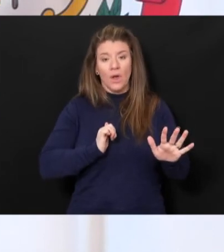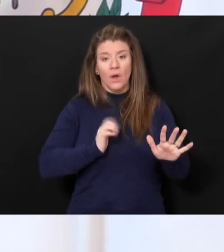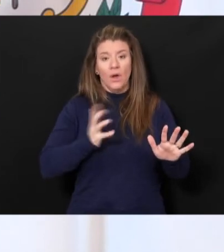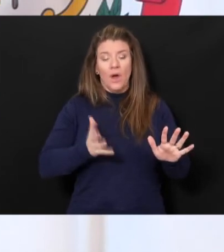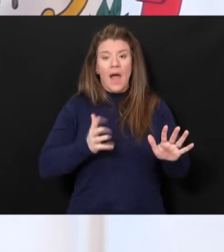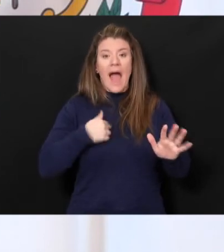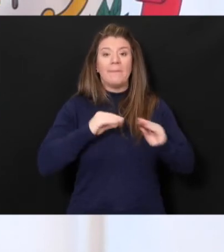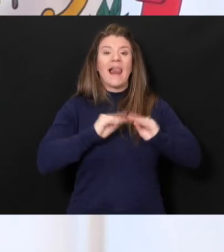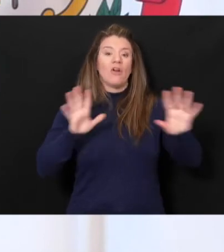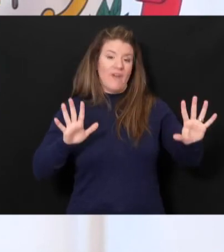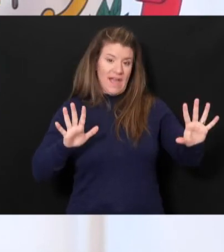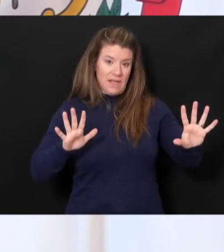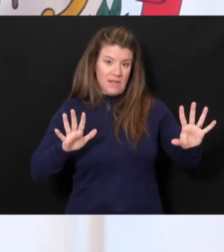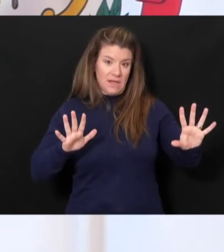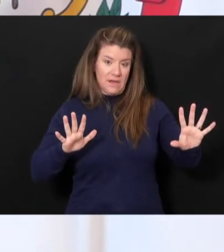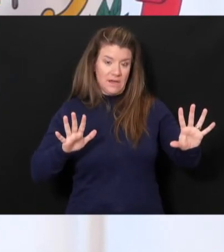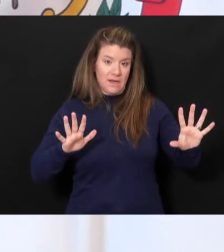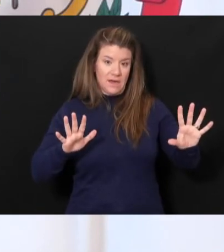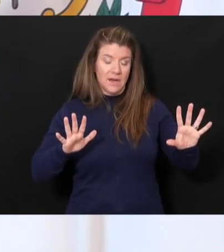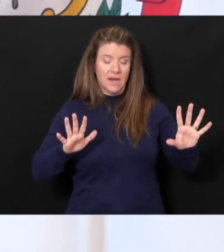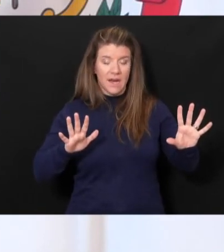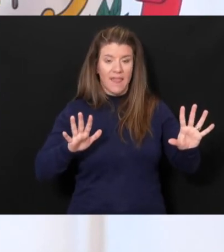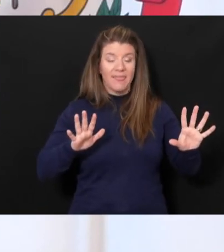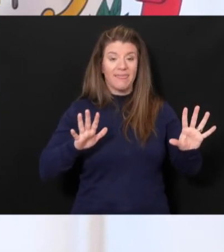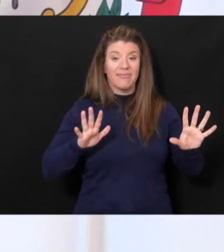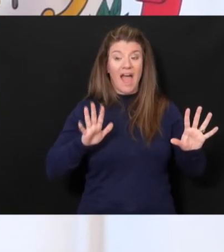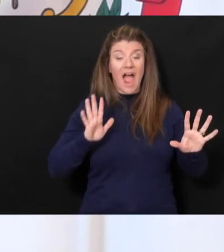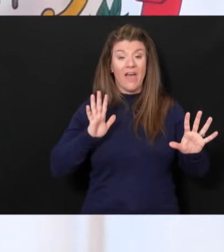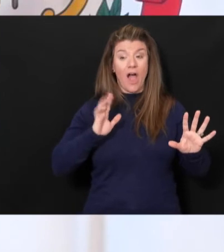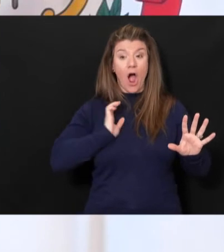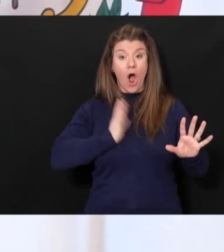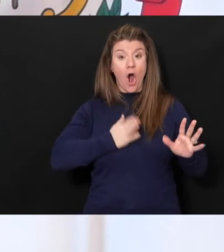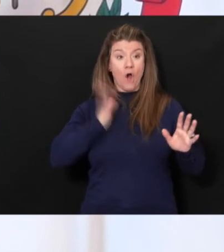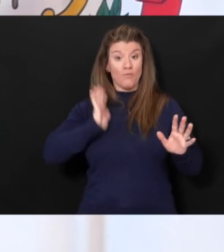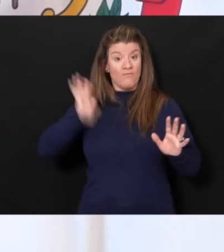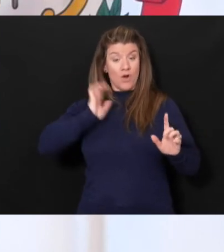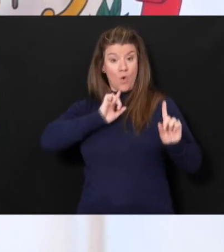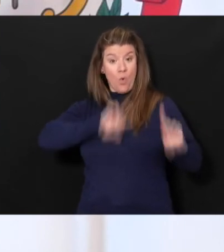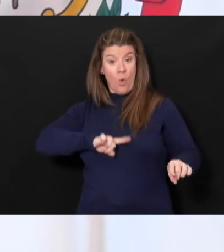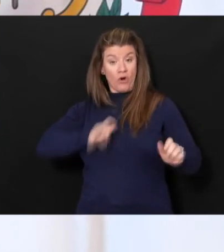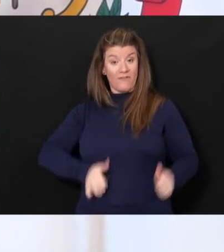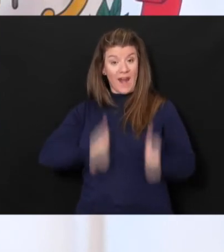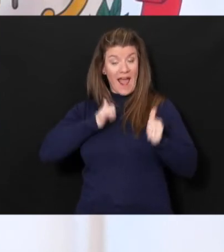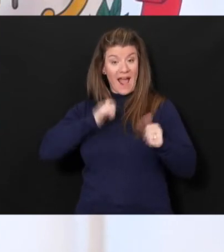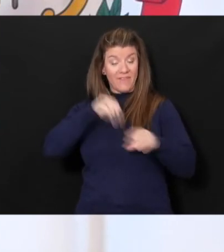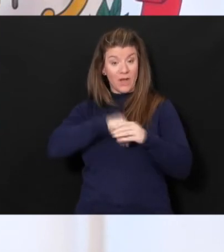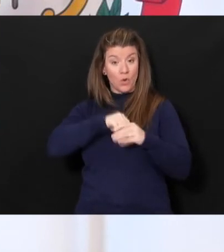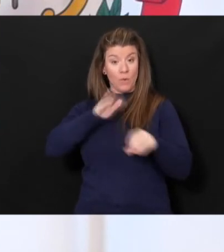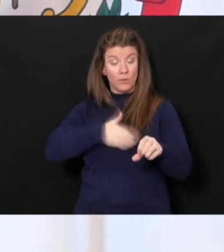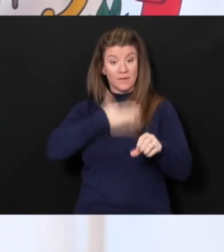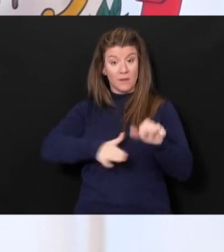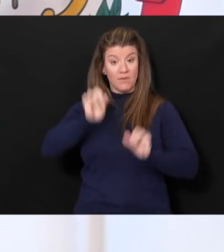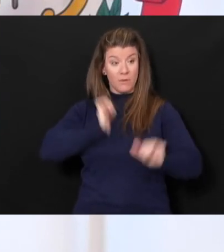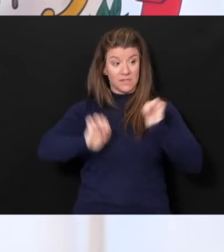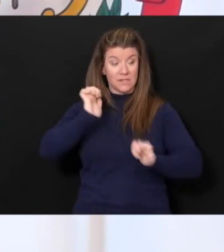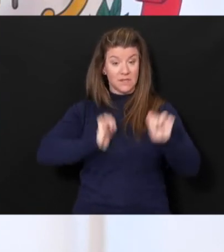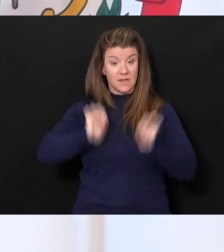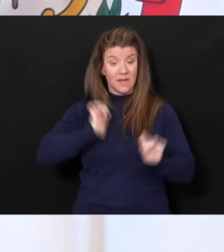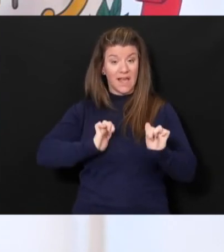am clarifying that the existing prohibition on live indoor music performances,